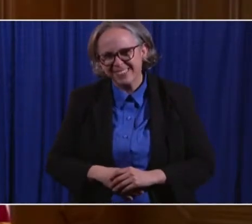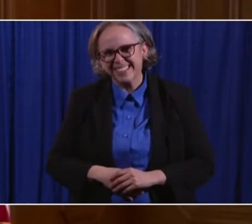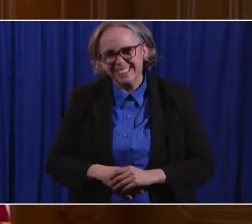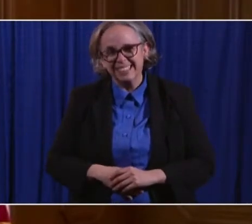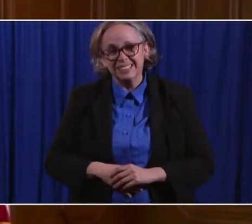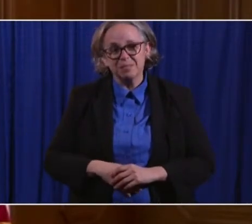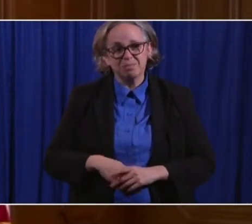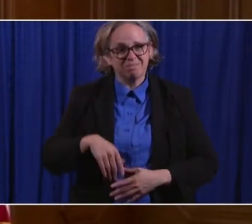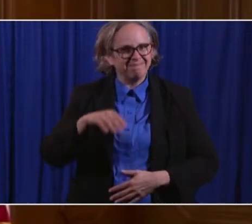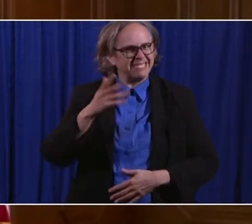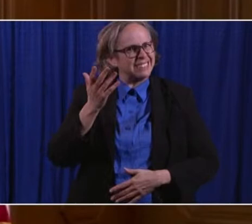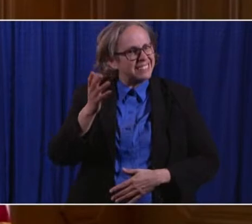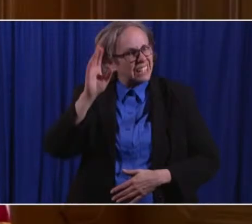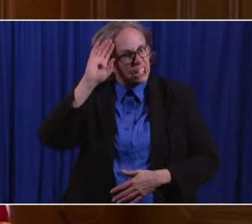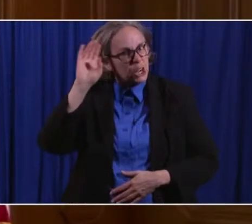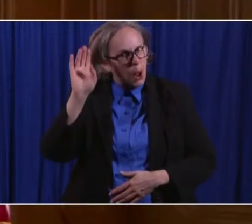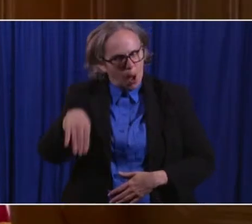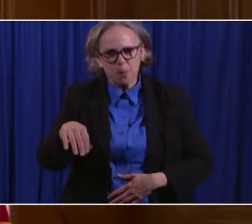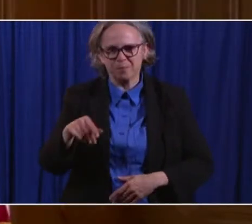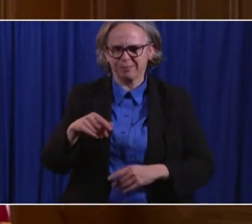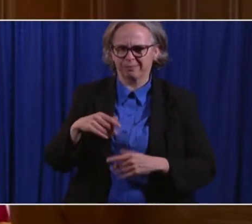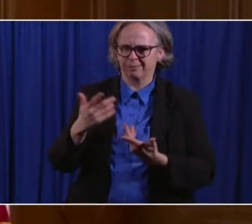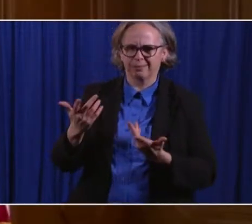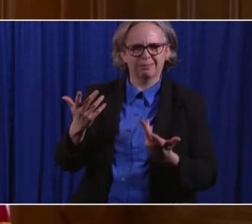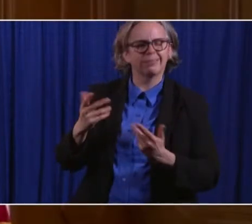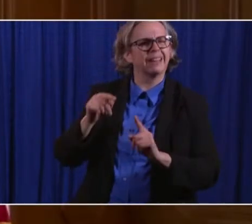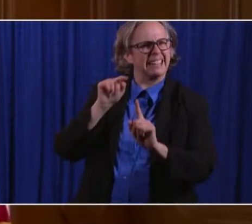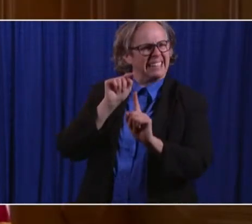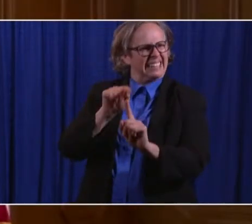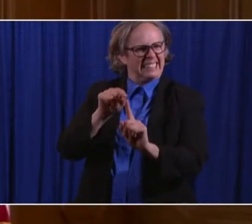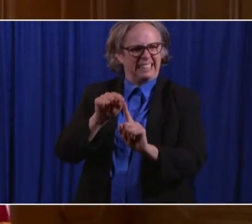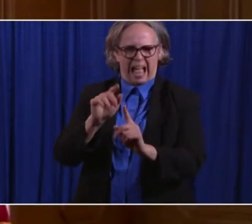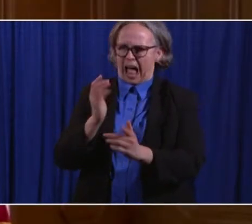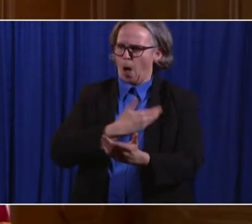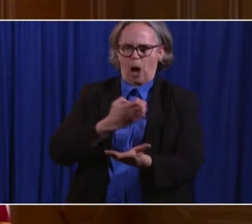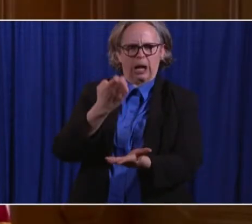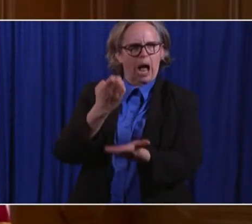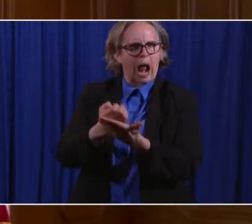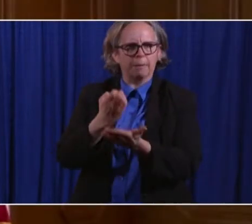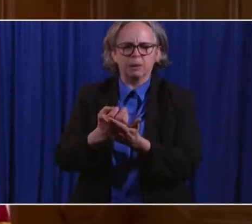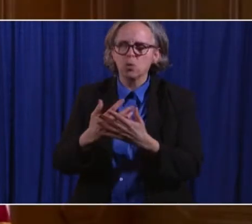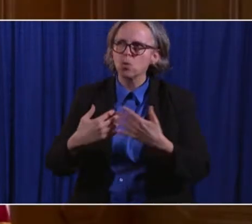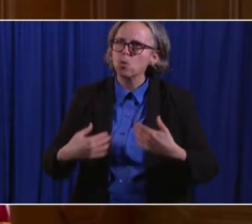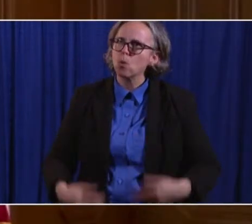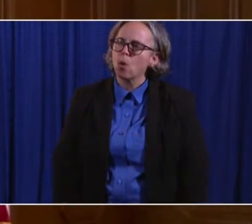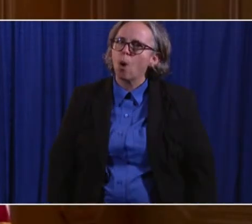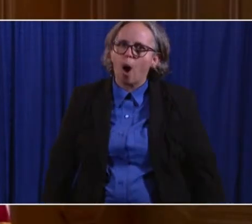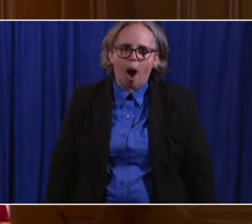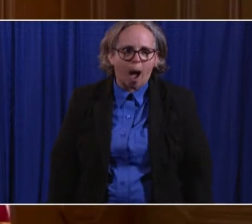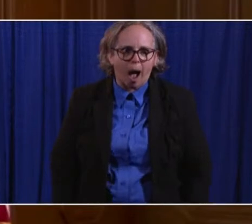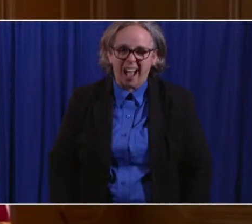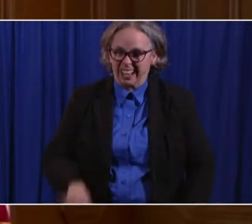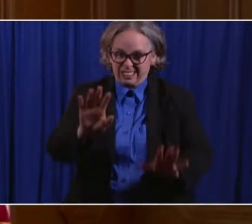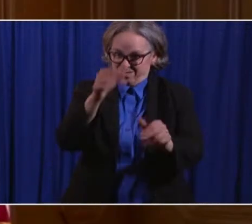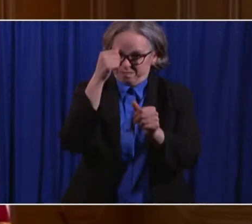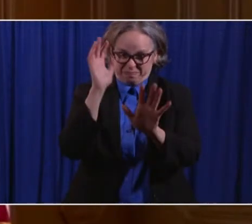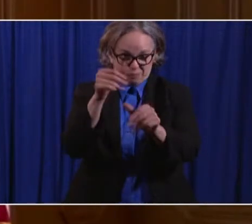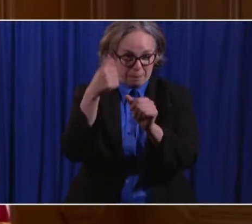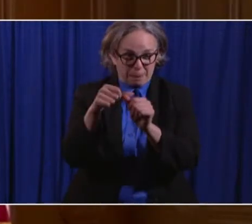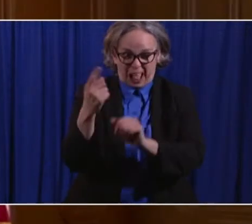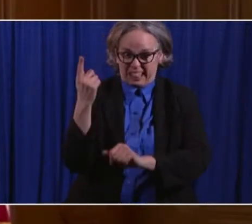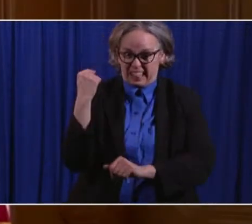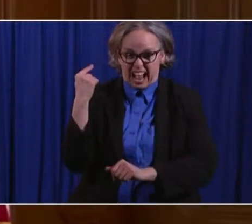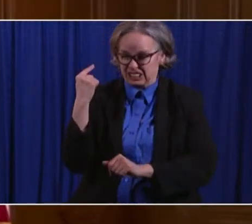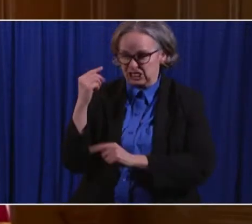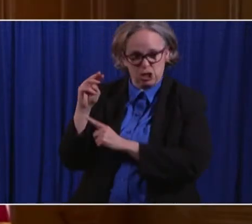good news in regard to Ohio's economy. Last year, at the onset of the pandemic, we took steps in